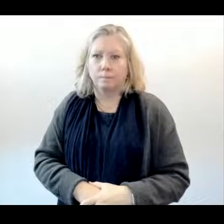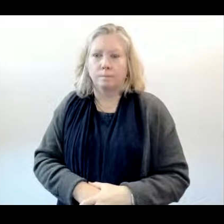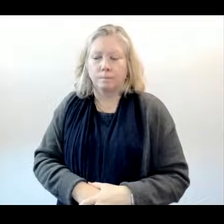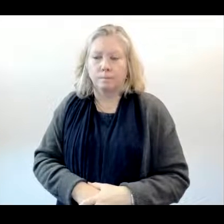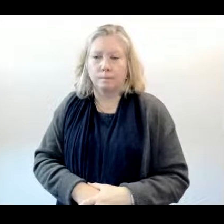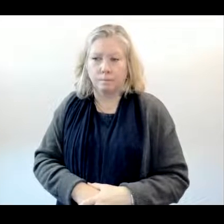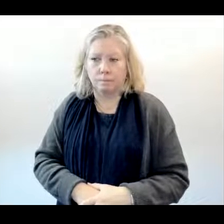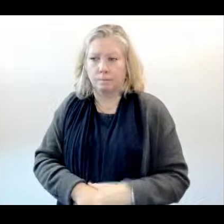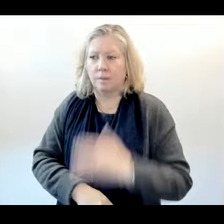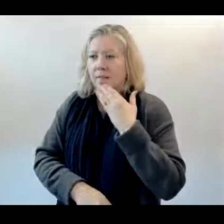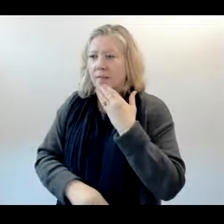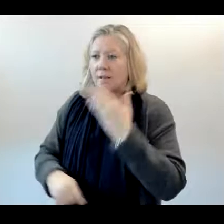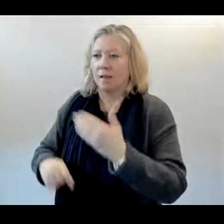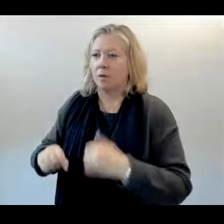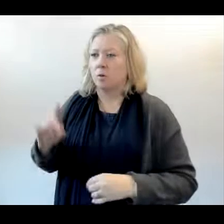Thank you, Director.